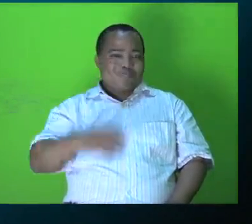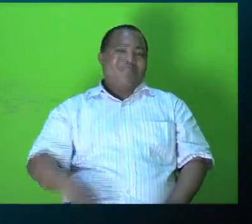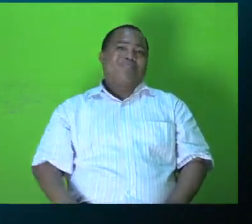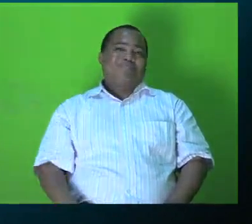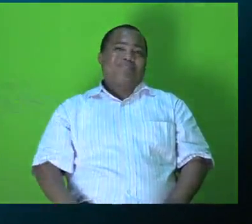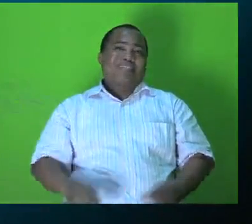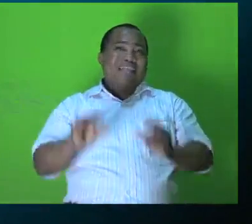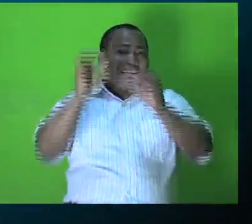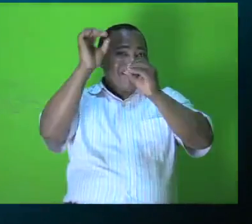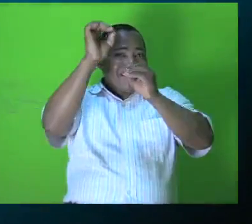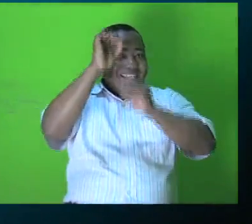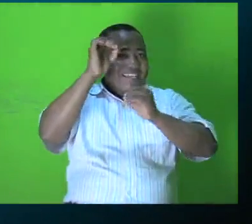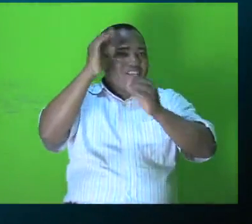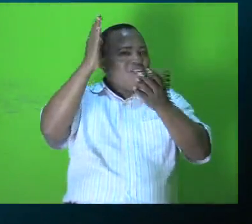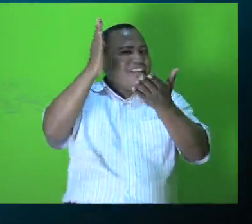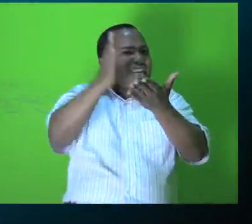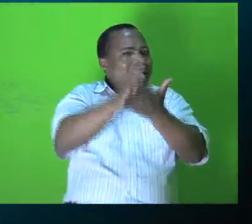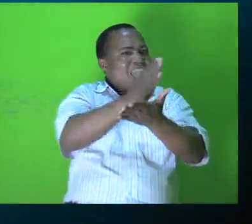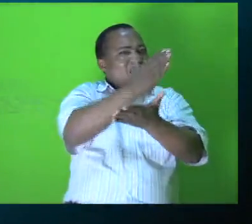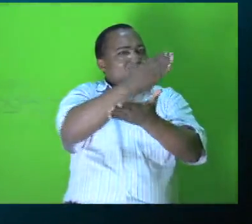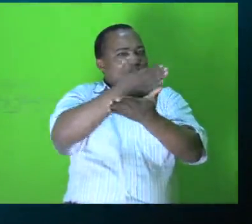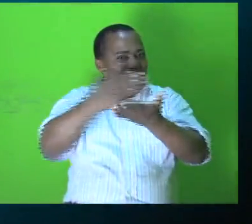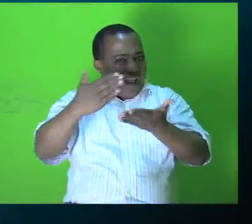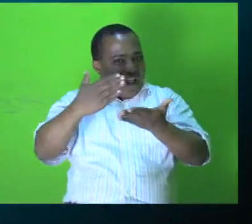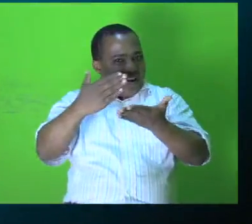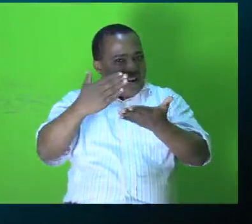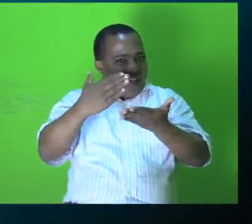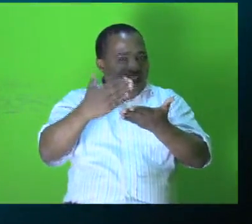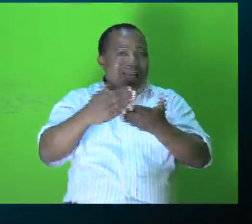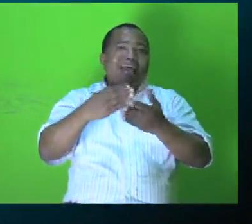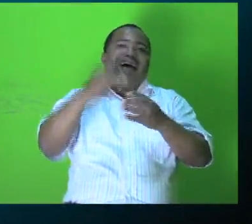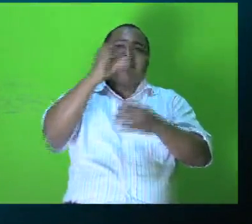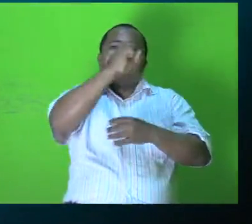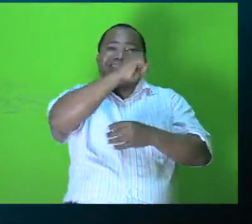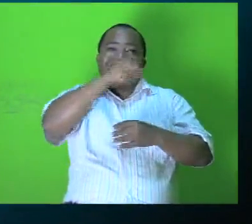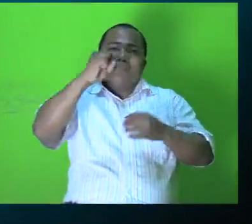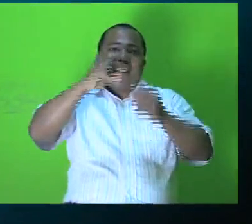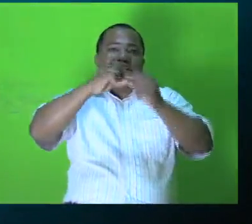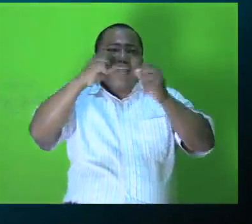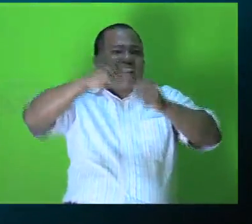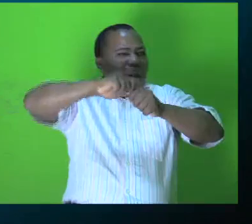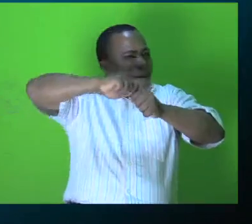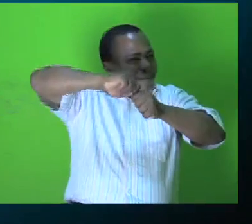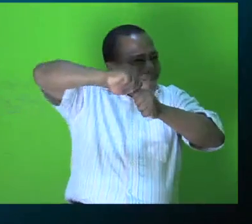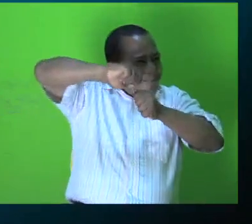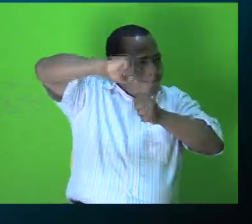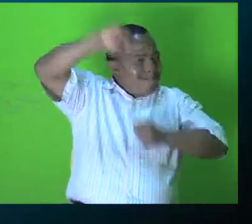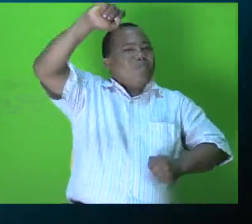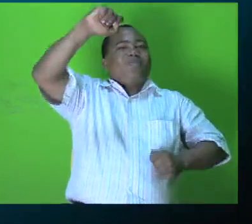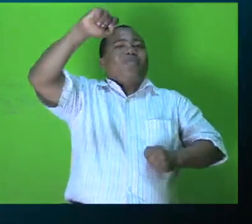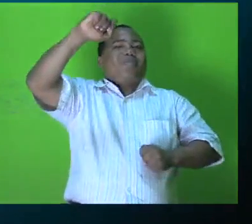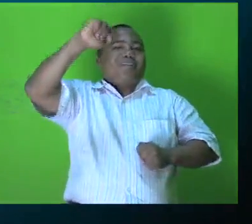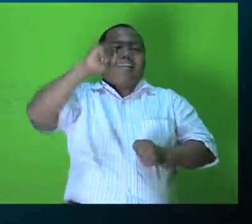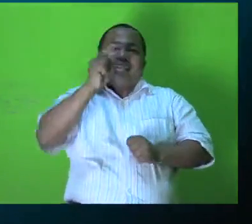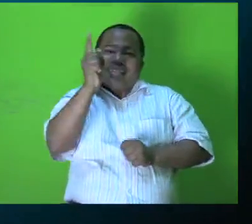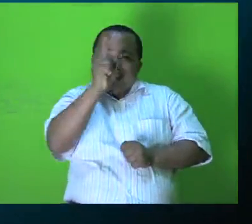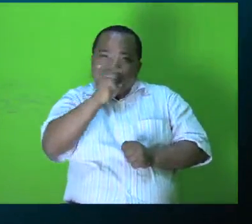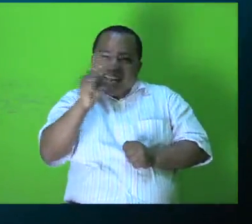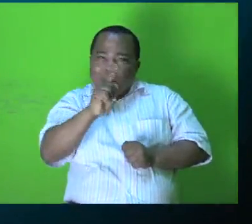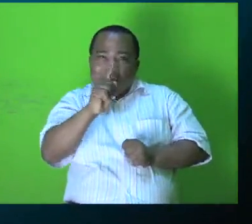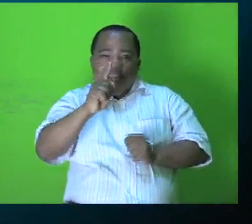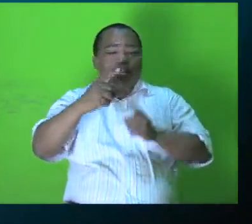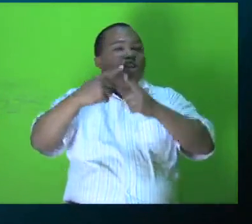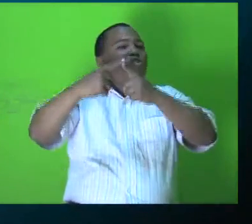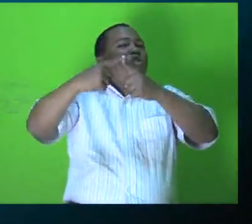centromere divides and spindle fibers pull the chromatids to